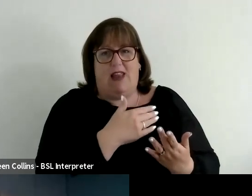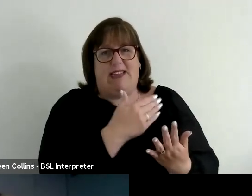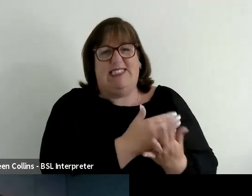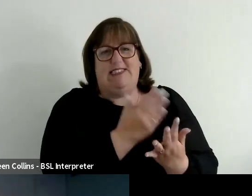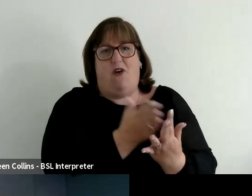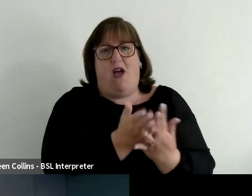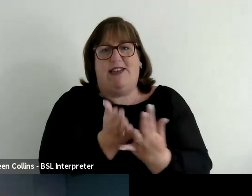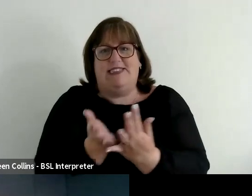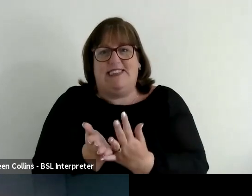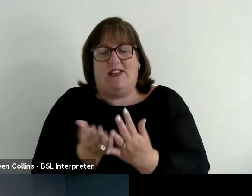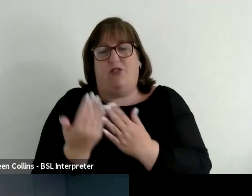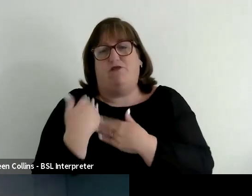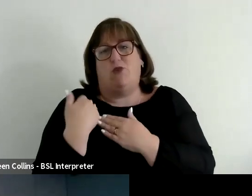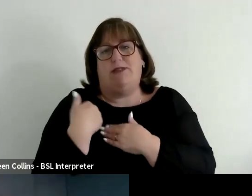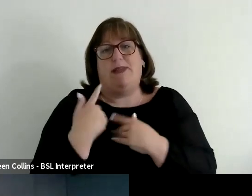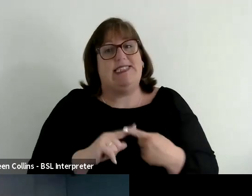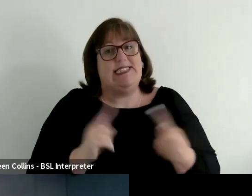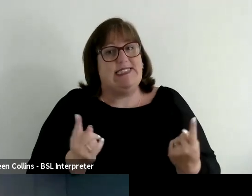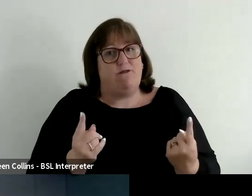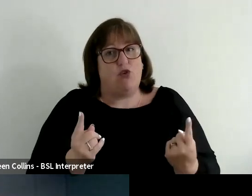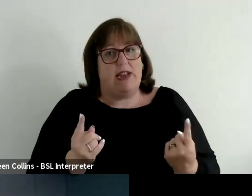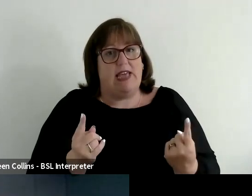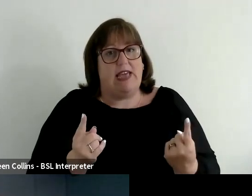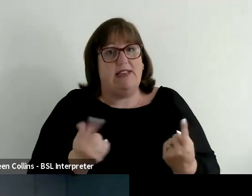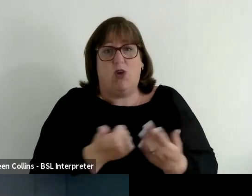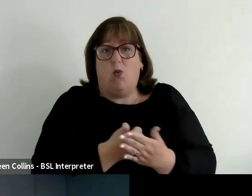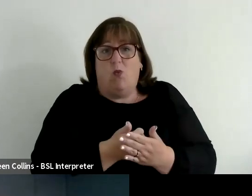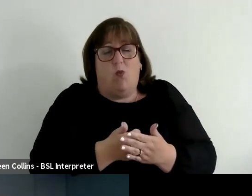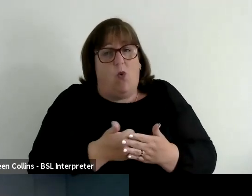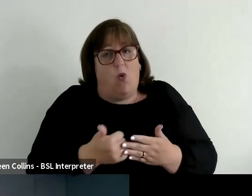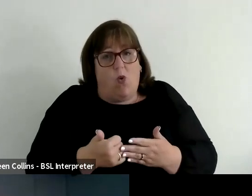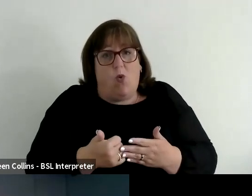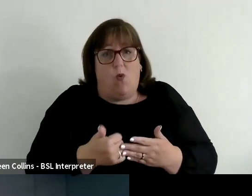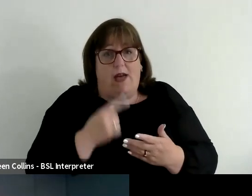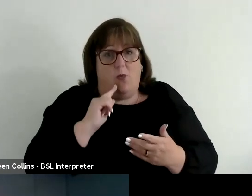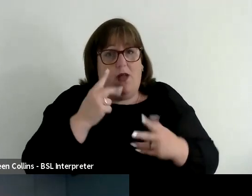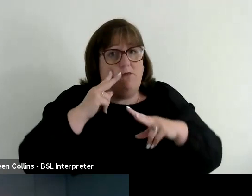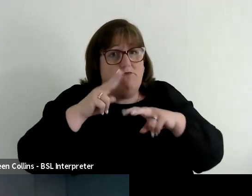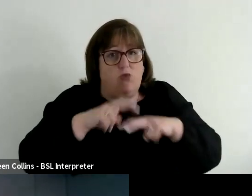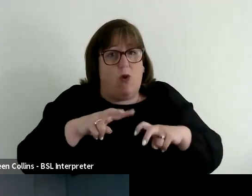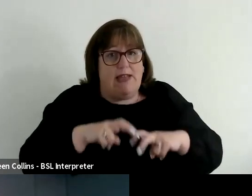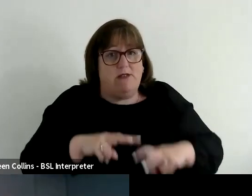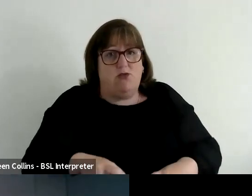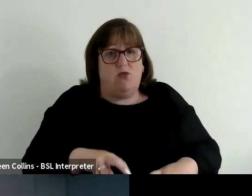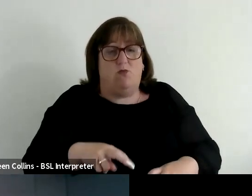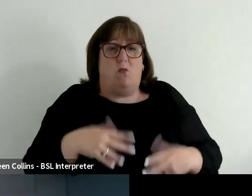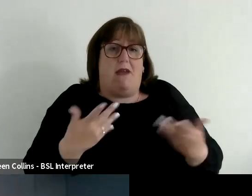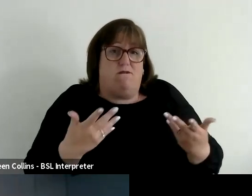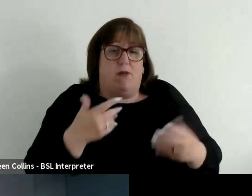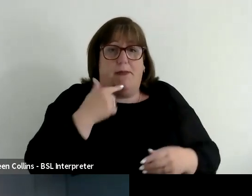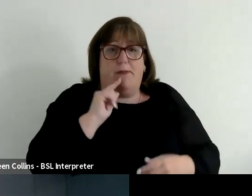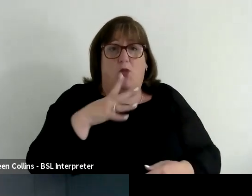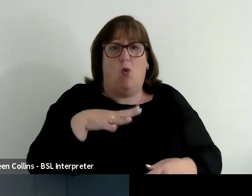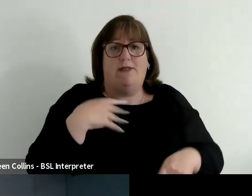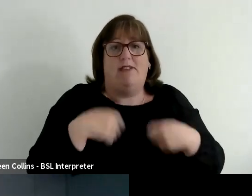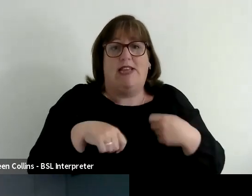guess, a little differently? So we would, always look to, if somebody wants flexibility, we'd look to